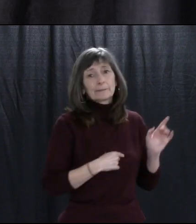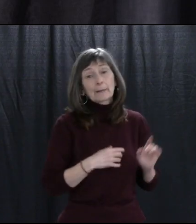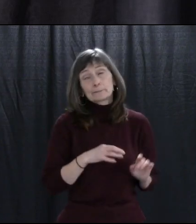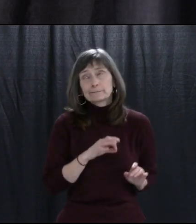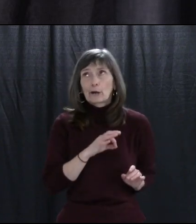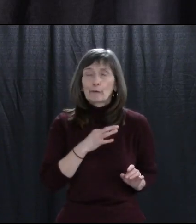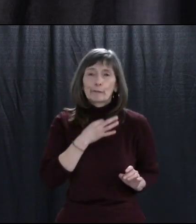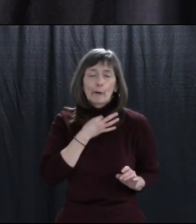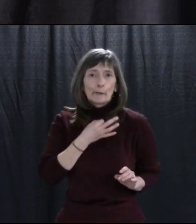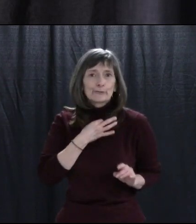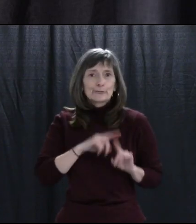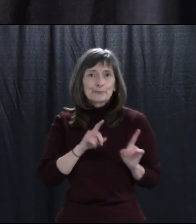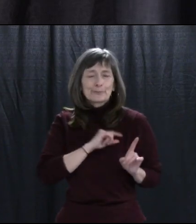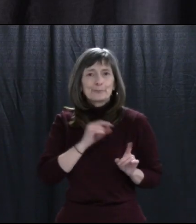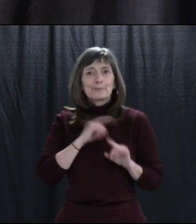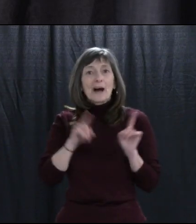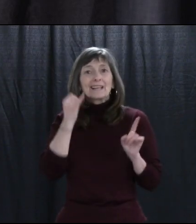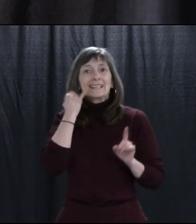there's nothing to swab.